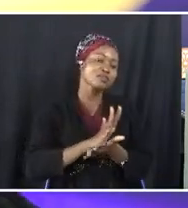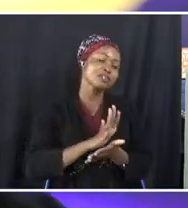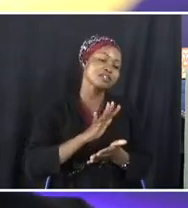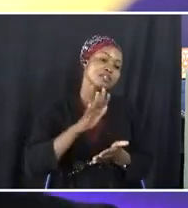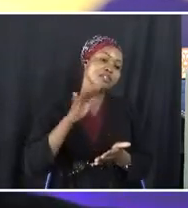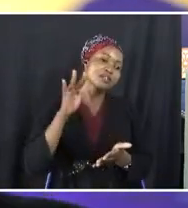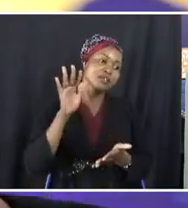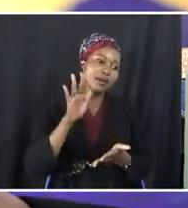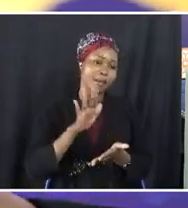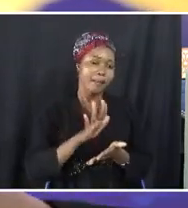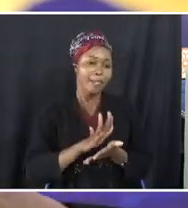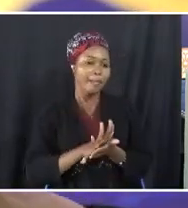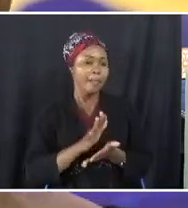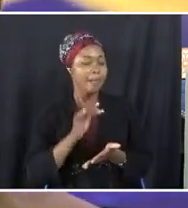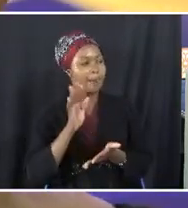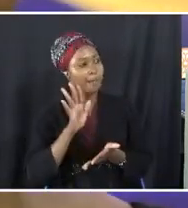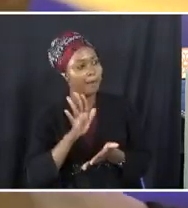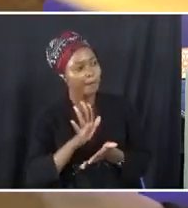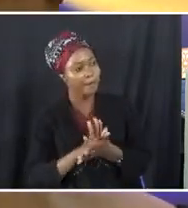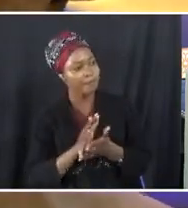glory.